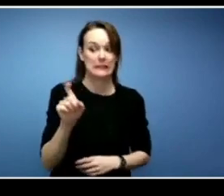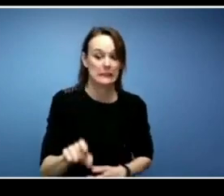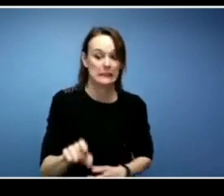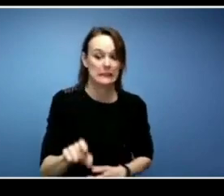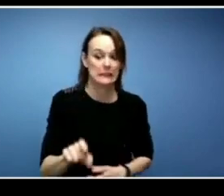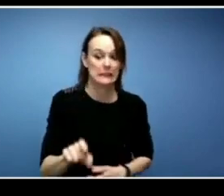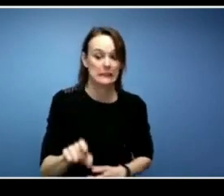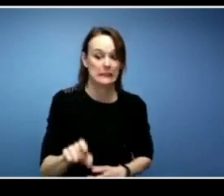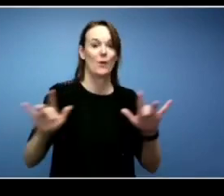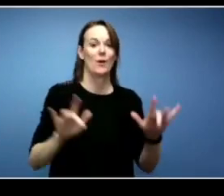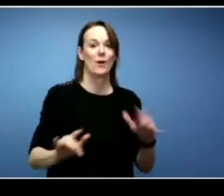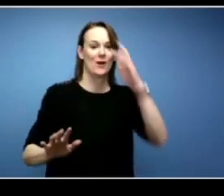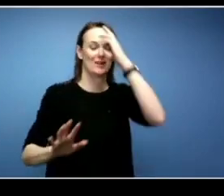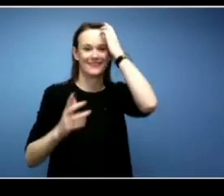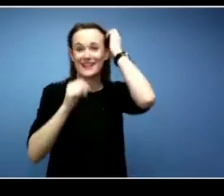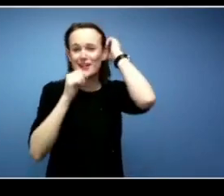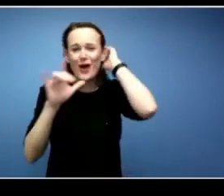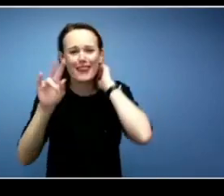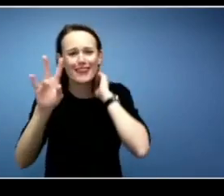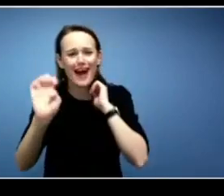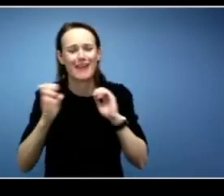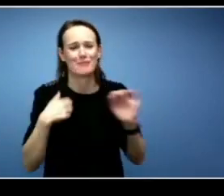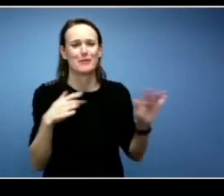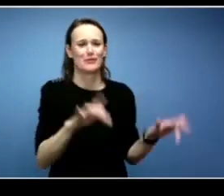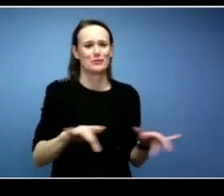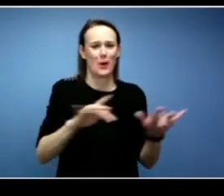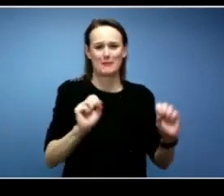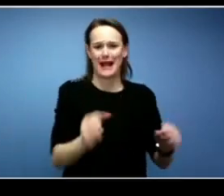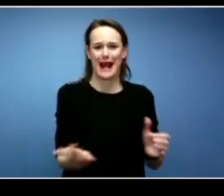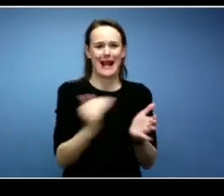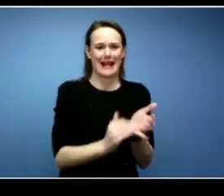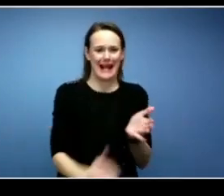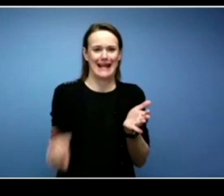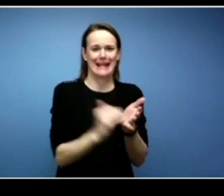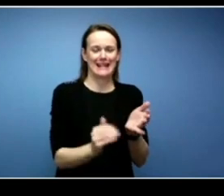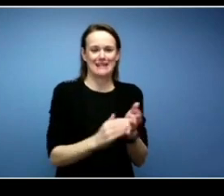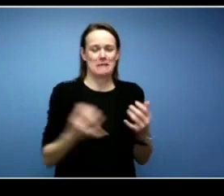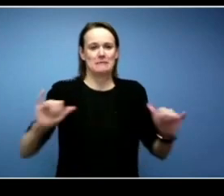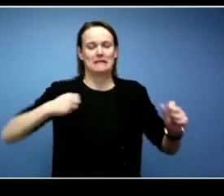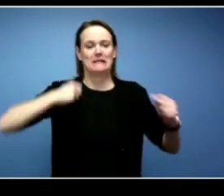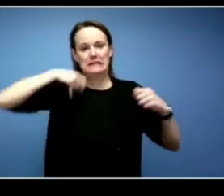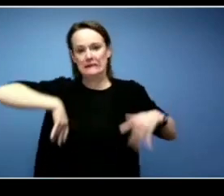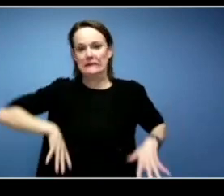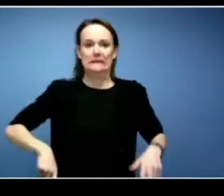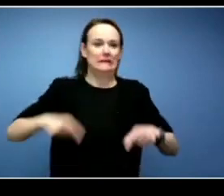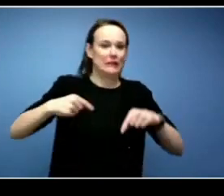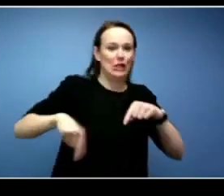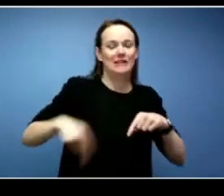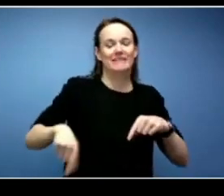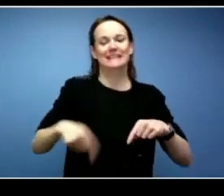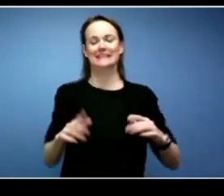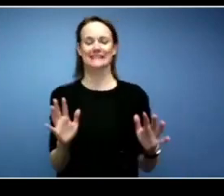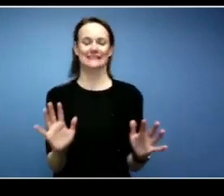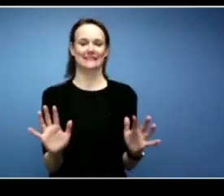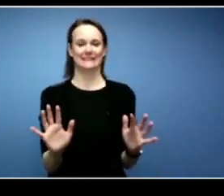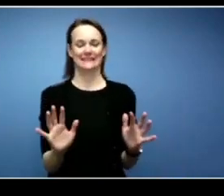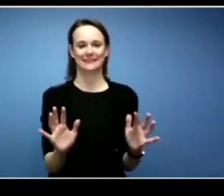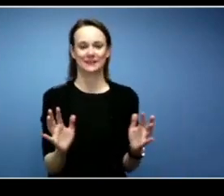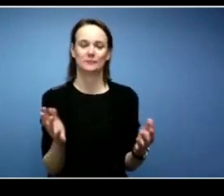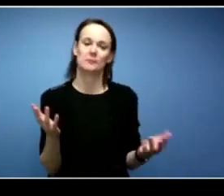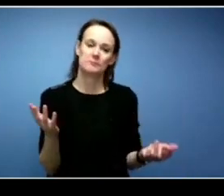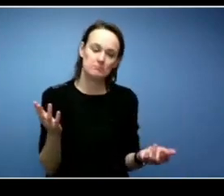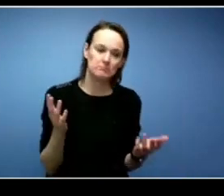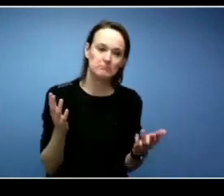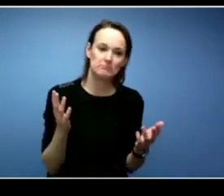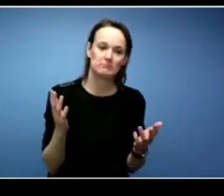in studio, I was sweating. It wasn't live. I don't know. It was just a lot for me. But I think at the end of the day, when I kind of did